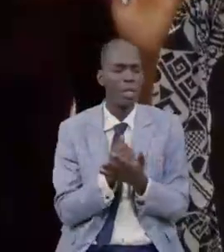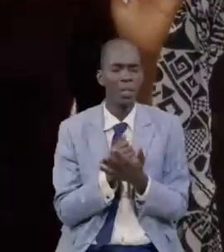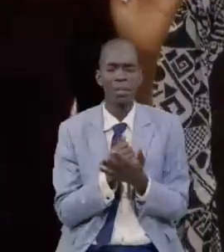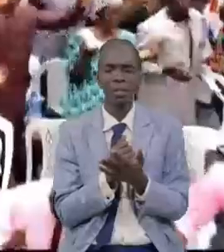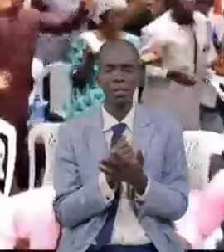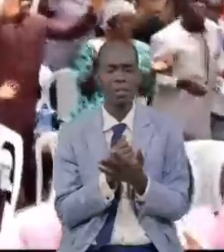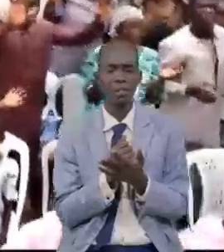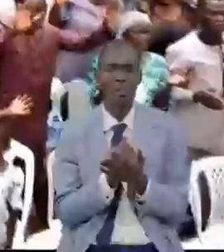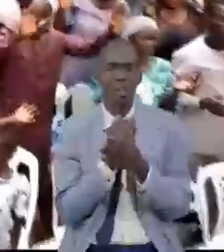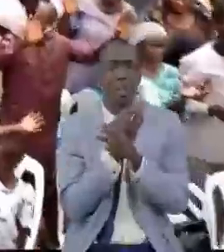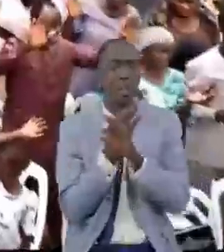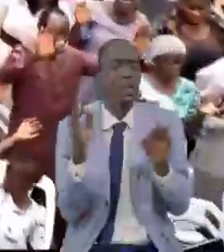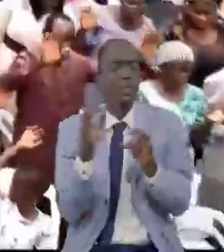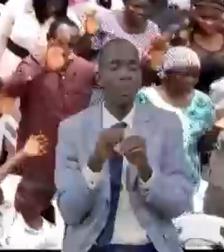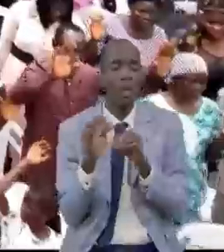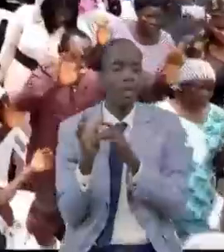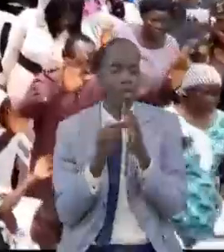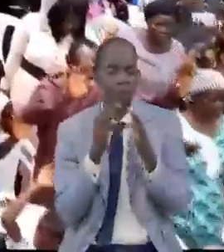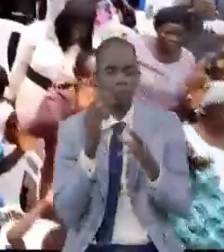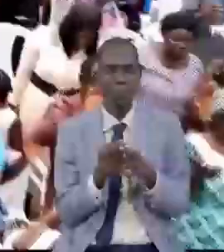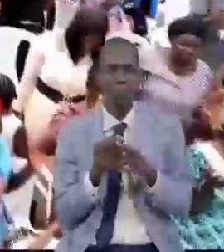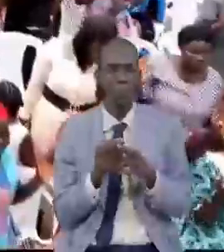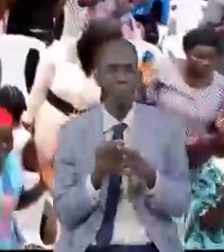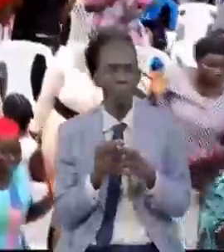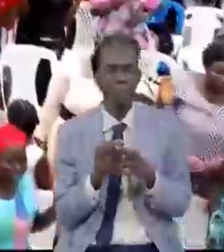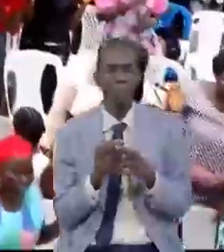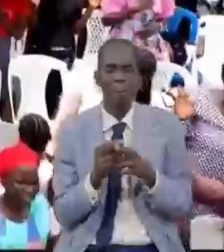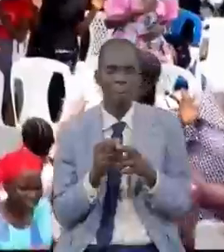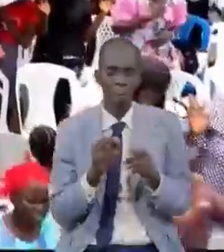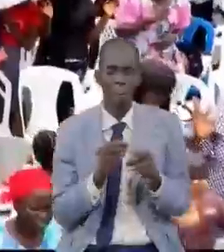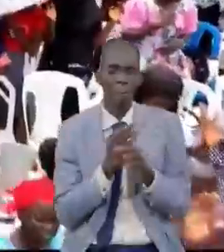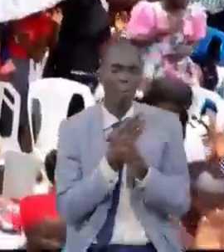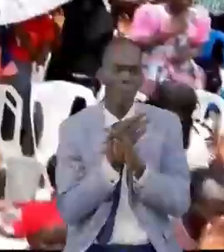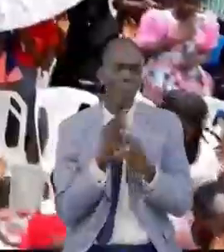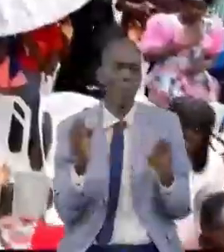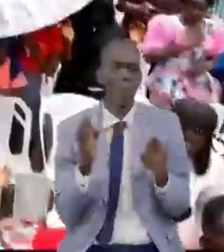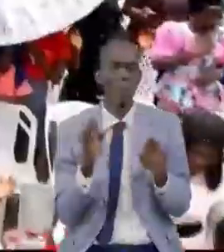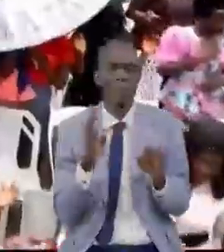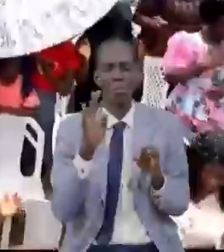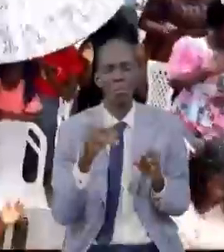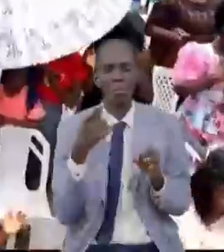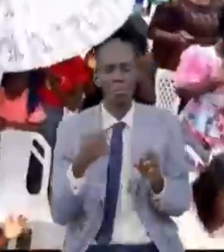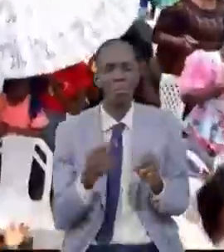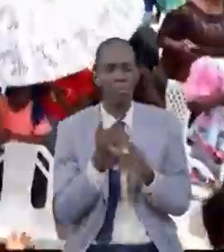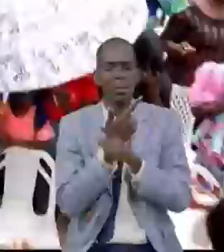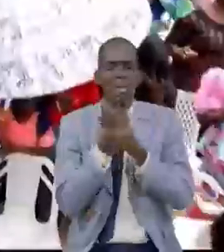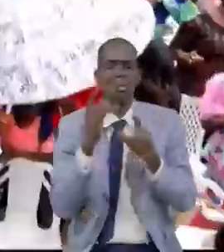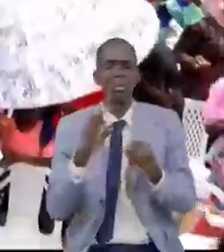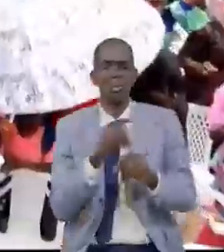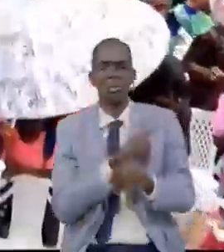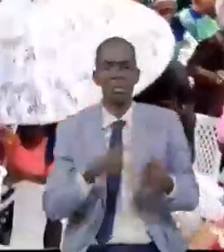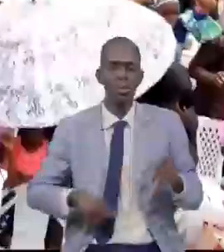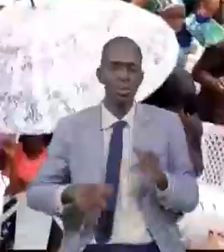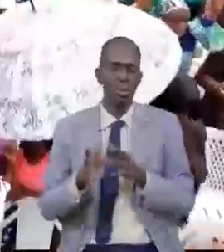free, set free by the liberator, the Lord Jesus Christ, you're free